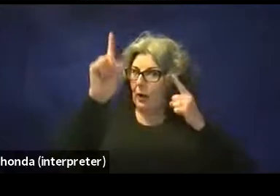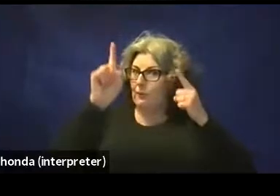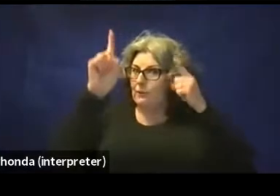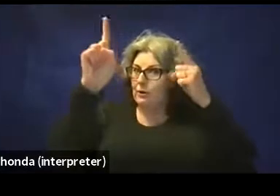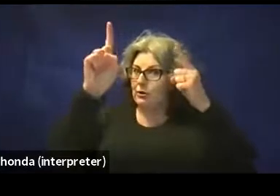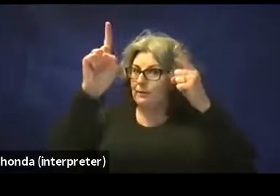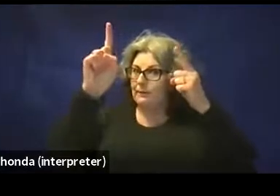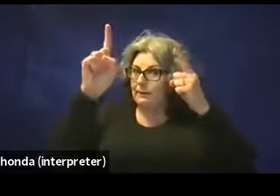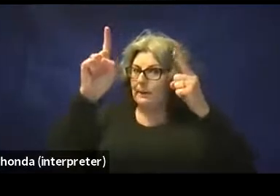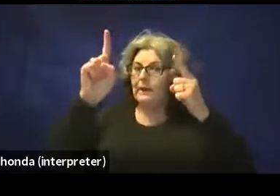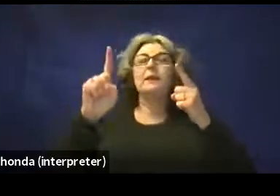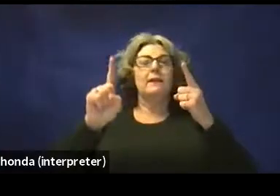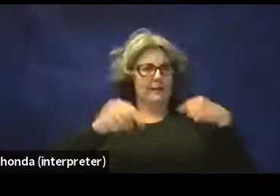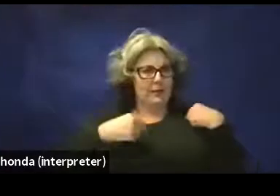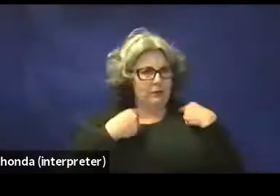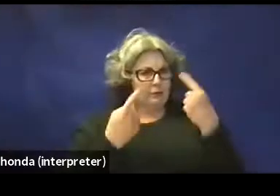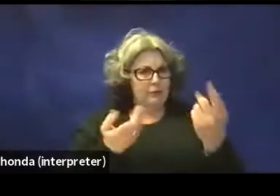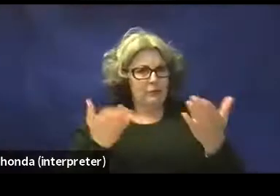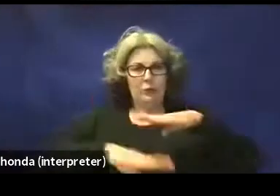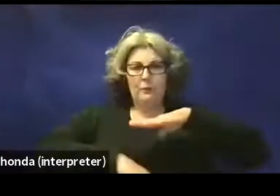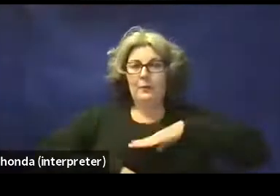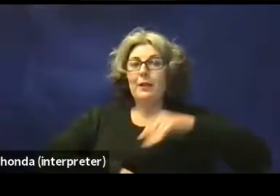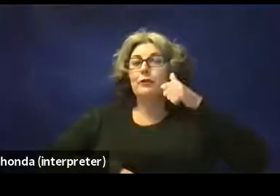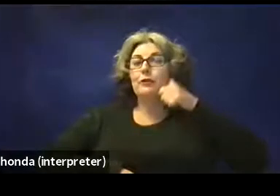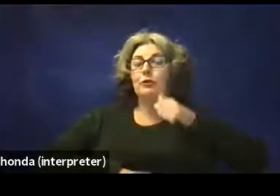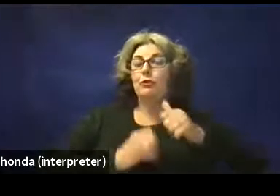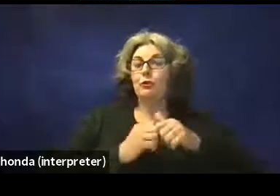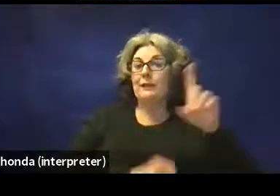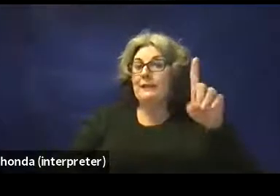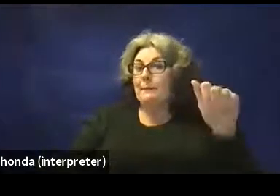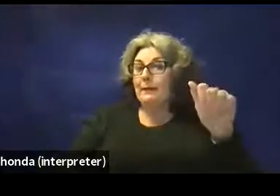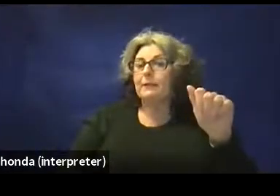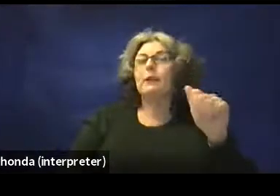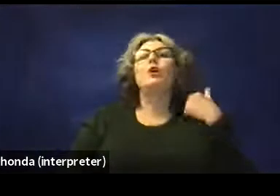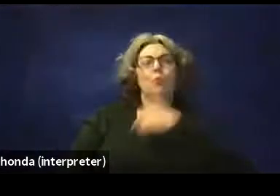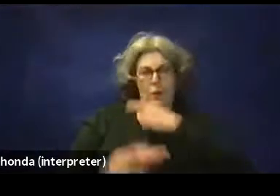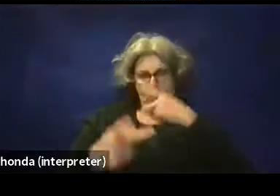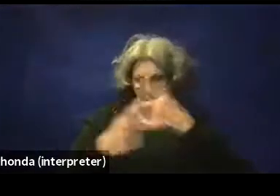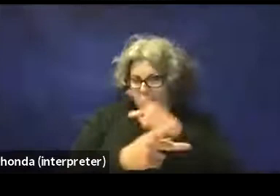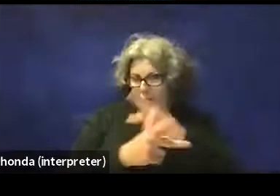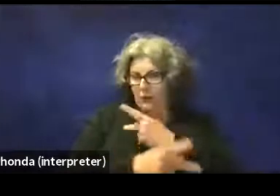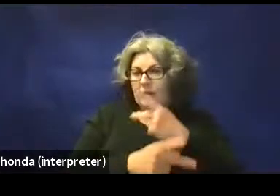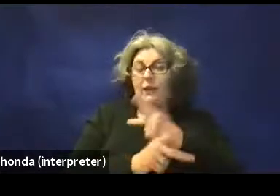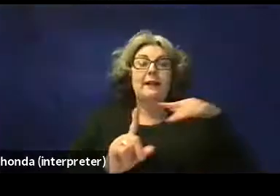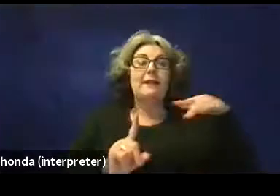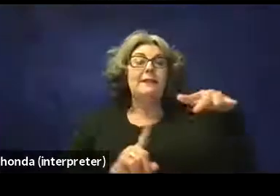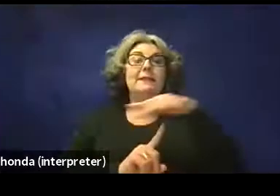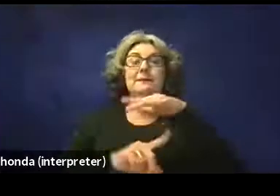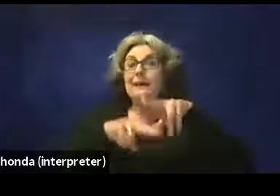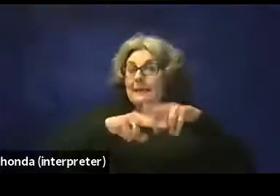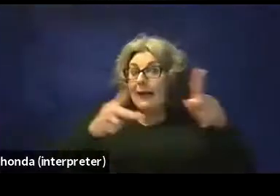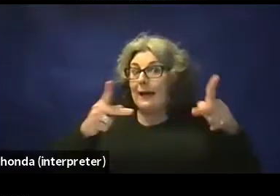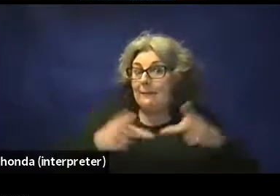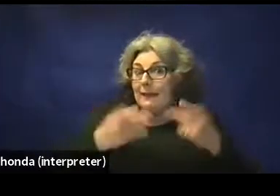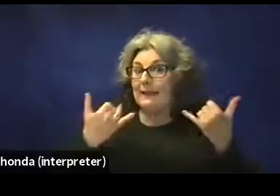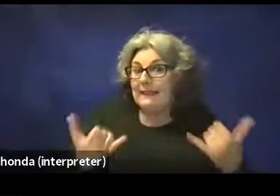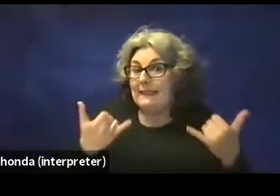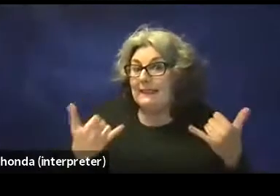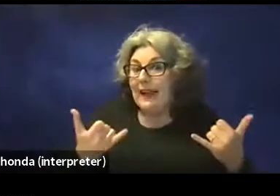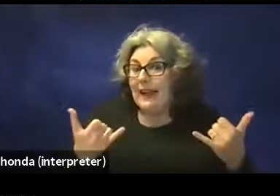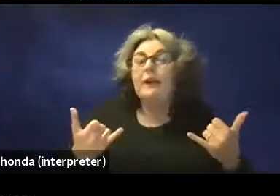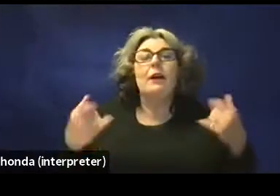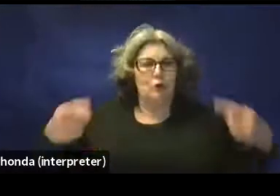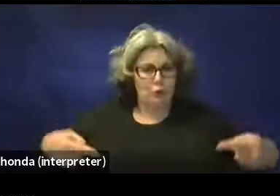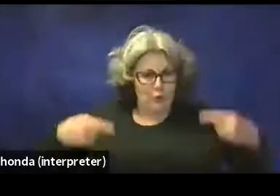so that's how we've been able to serve them as they come. We will figure it out. Even our space that I'm sitting in now is,